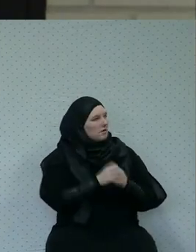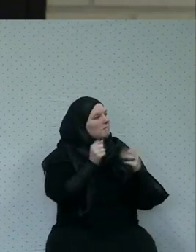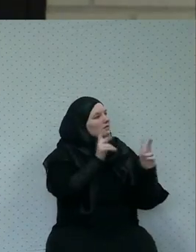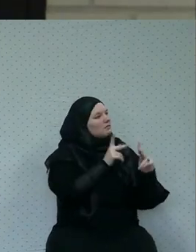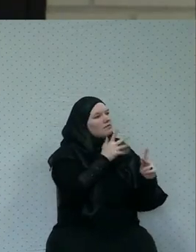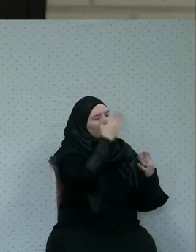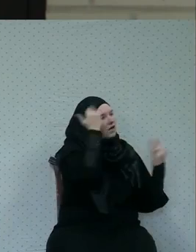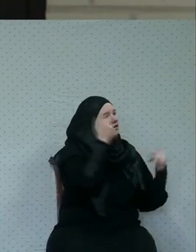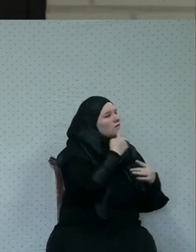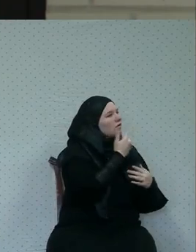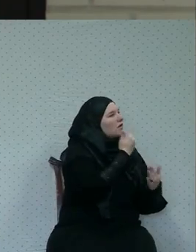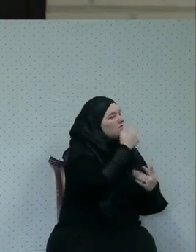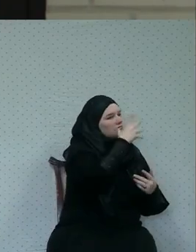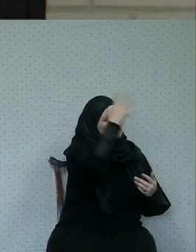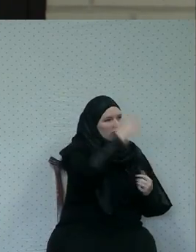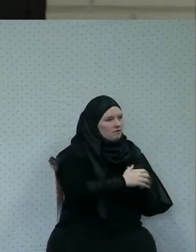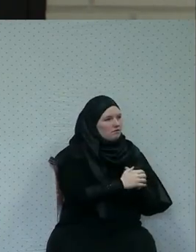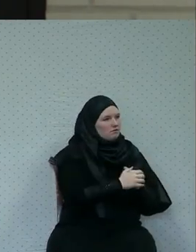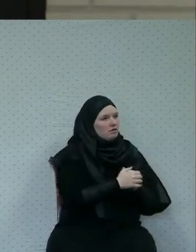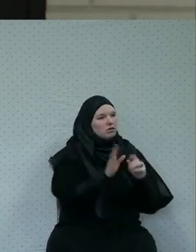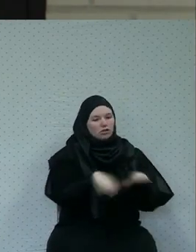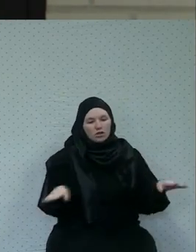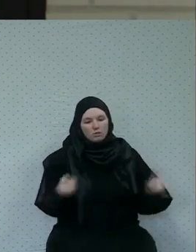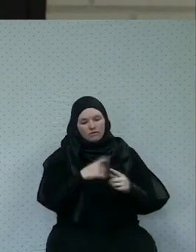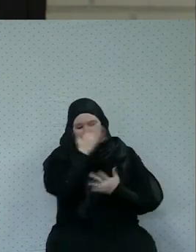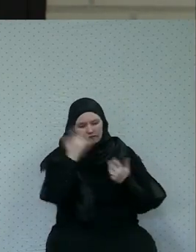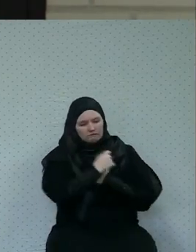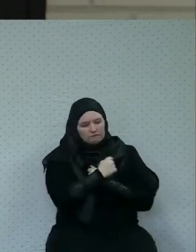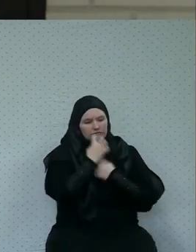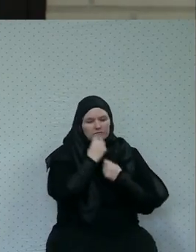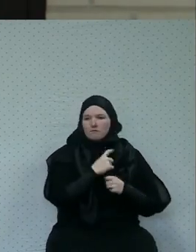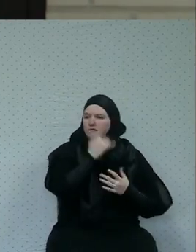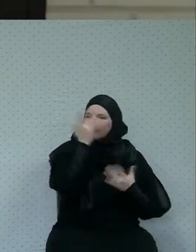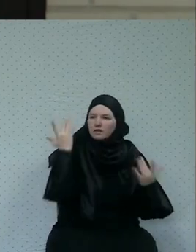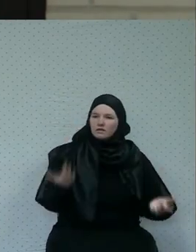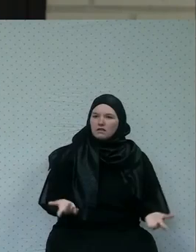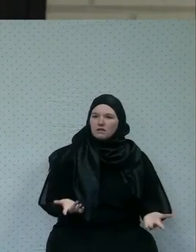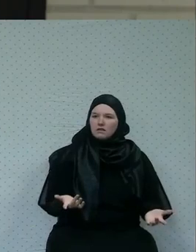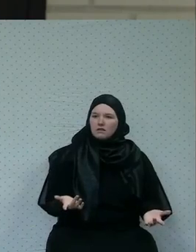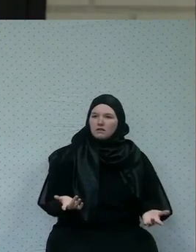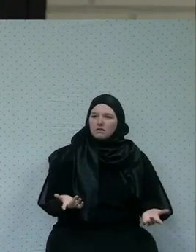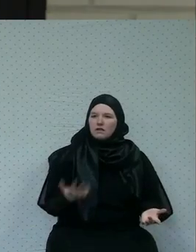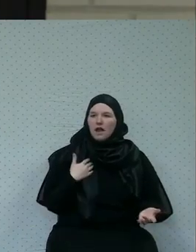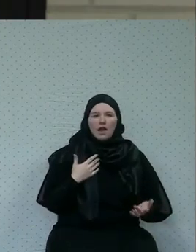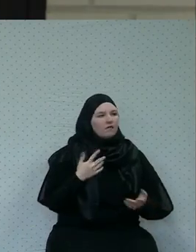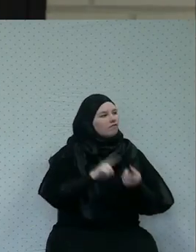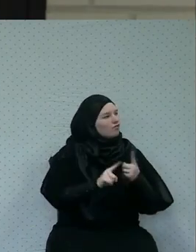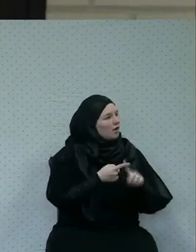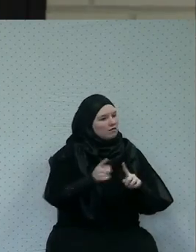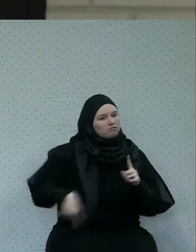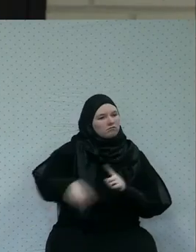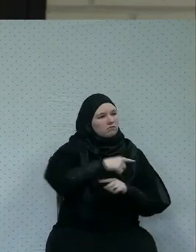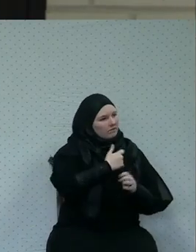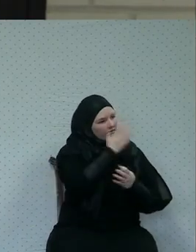granted, right? We take our children for granted. And sometimes we take our neighbors for